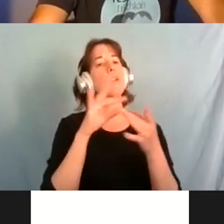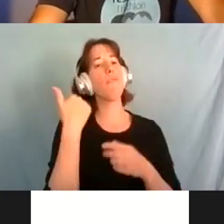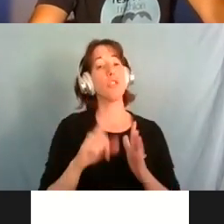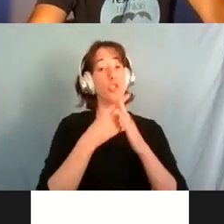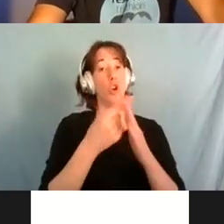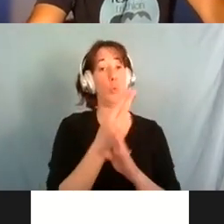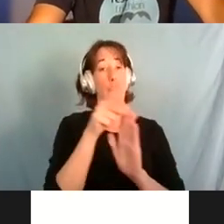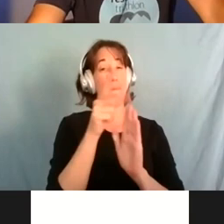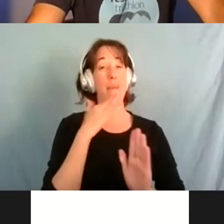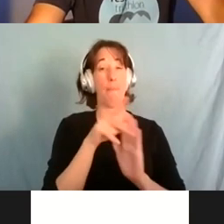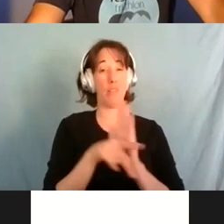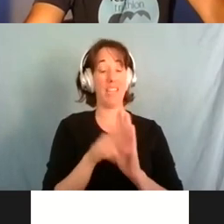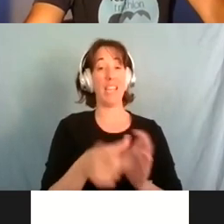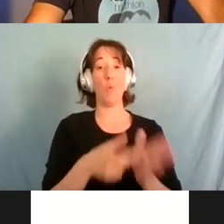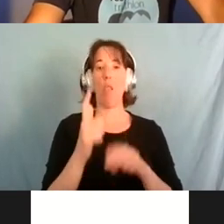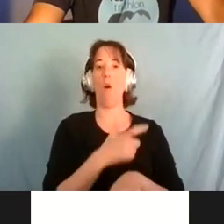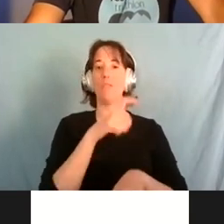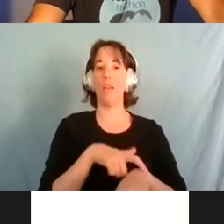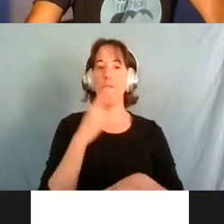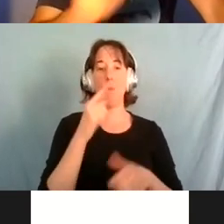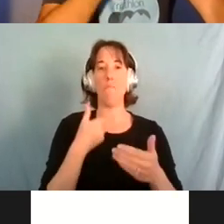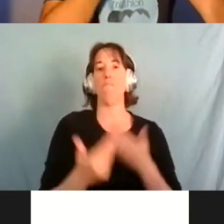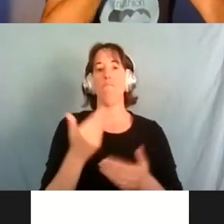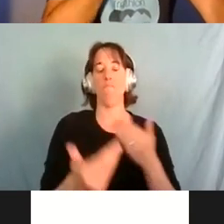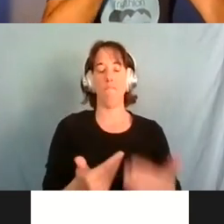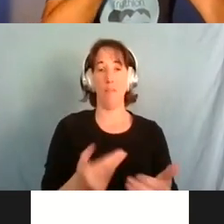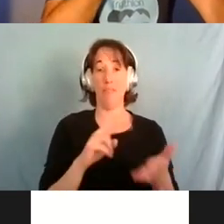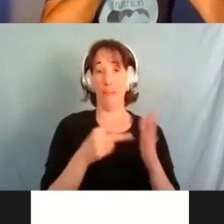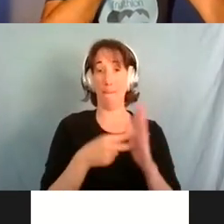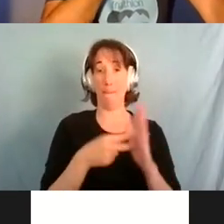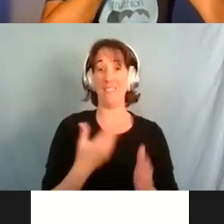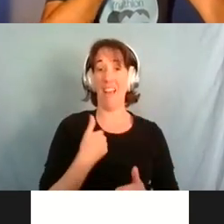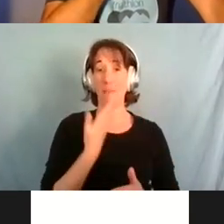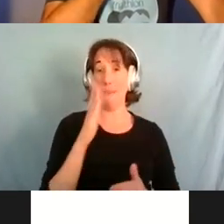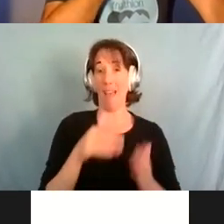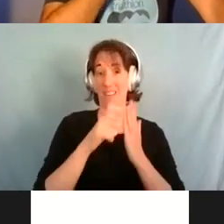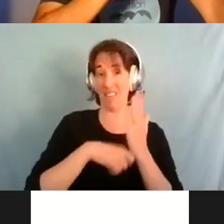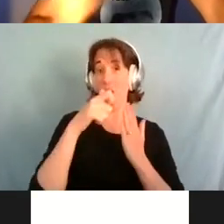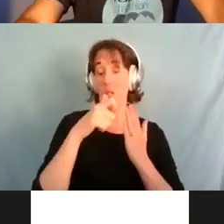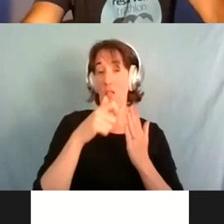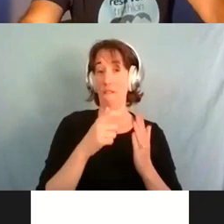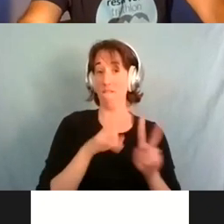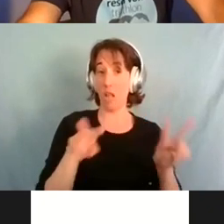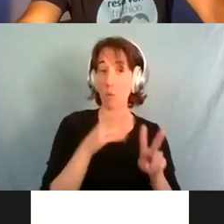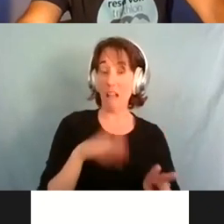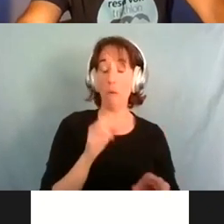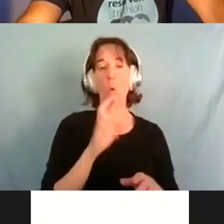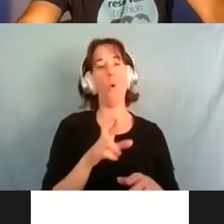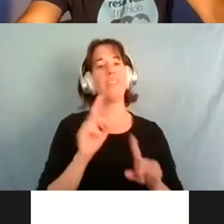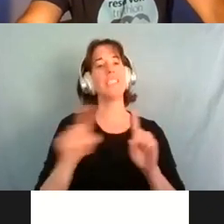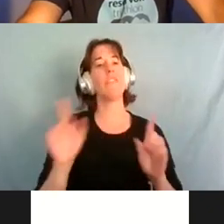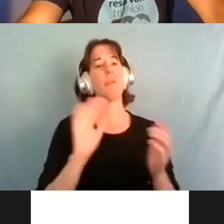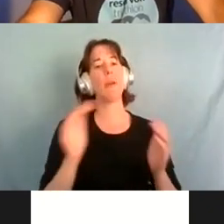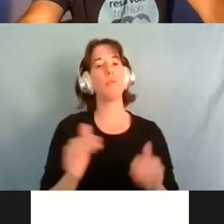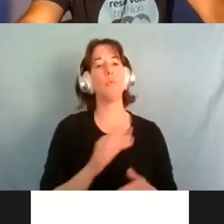just mean you start with like bad default values, or is it something separate from SARSA and Q-learning? okay. Yes. In both cases,